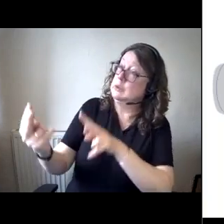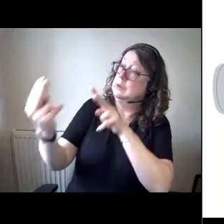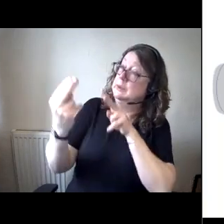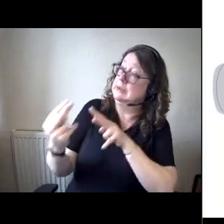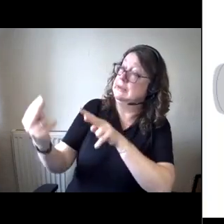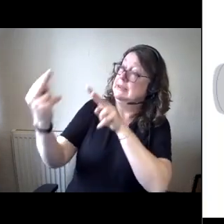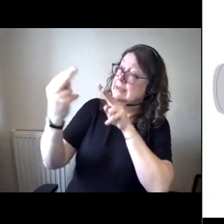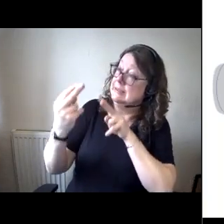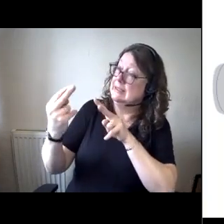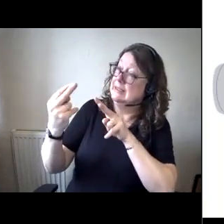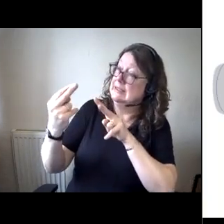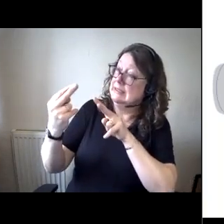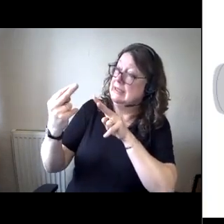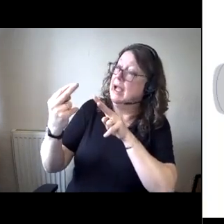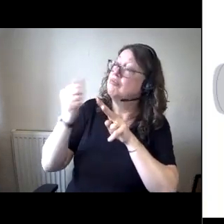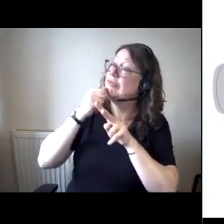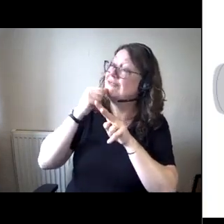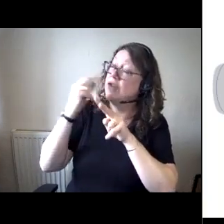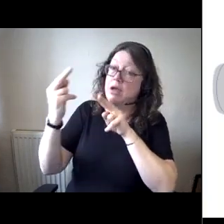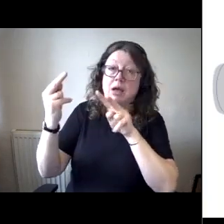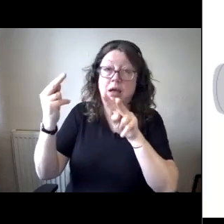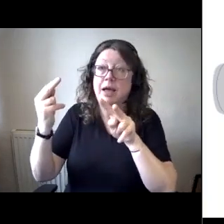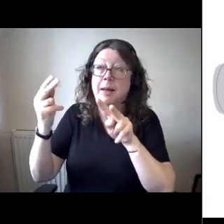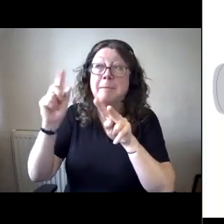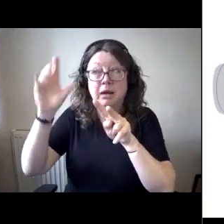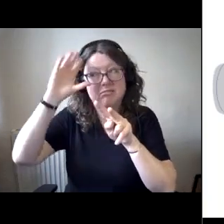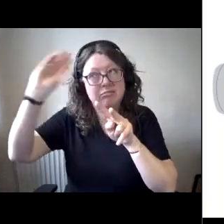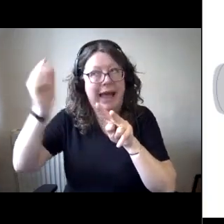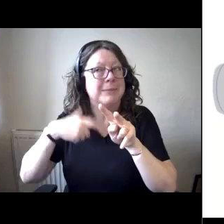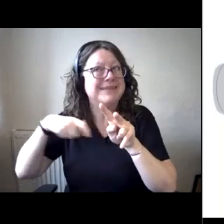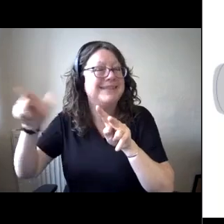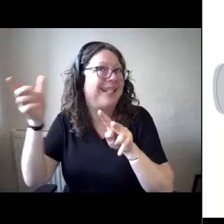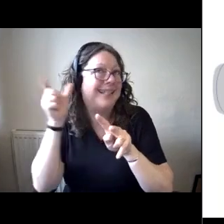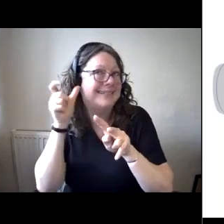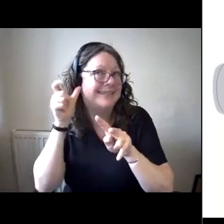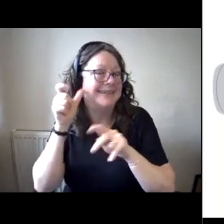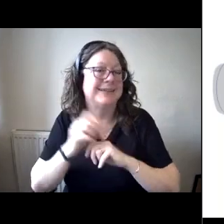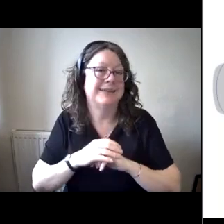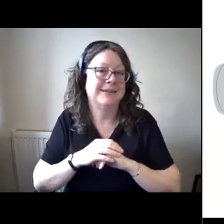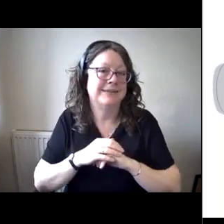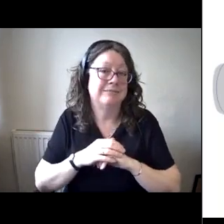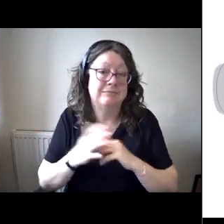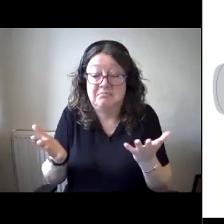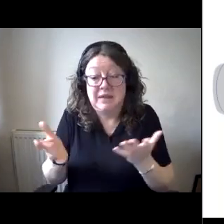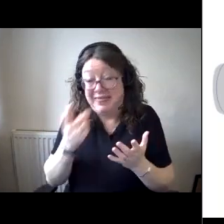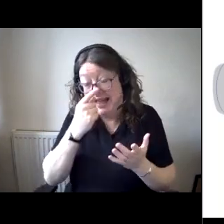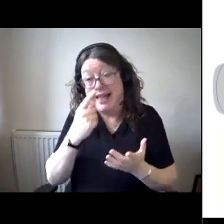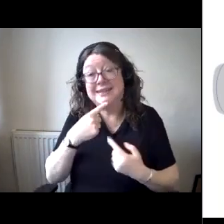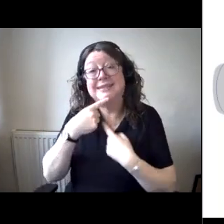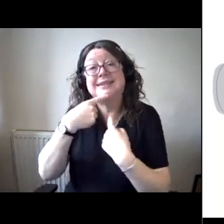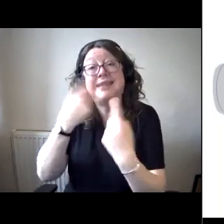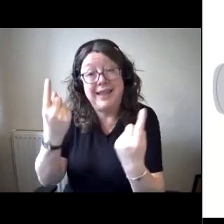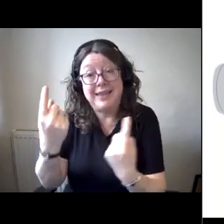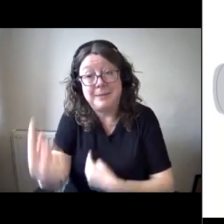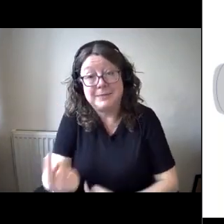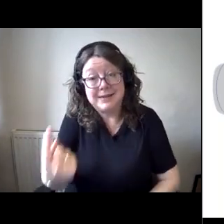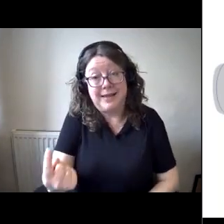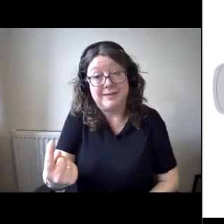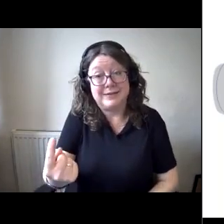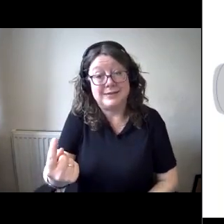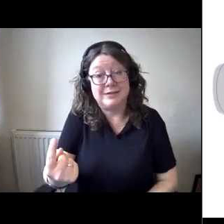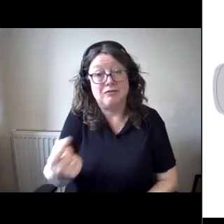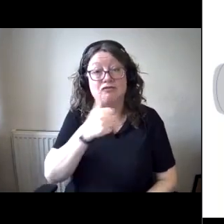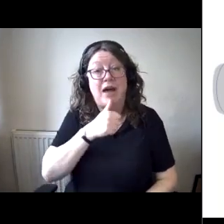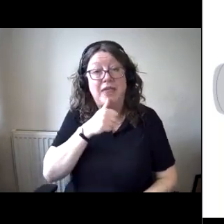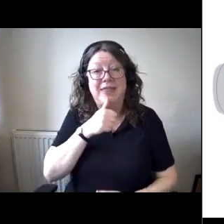really uncomfortable to do, but I am listening. I am listening to you. They might want to say that instead of having to make themselves feel